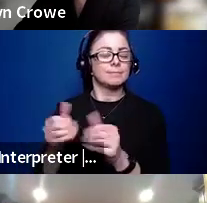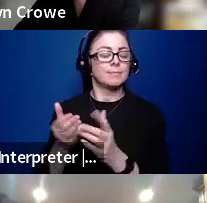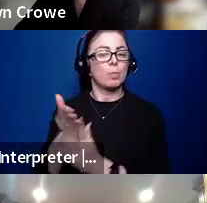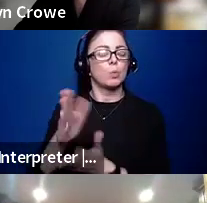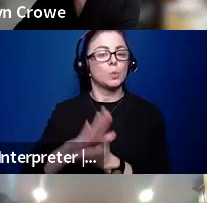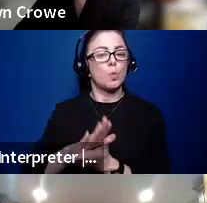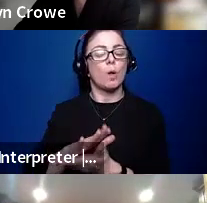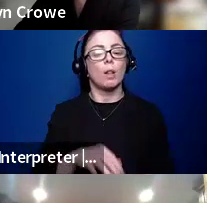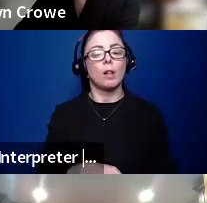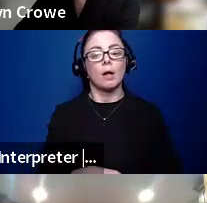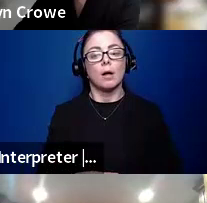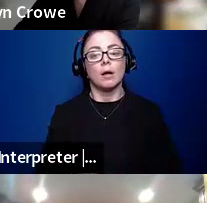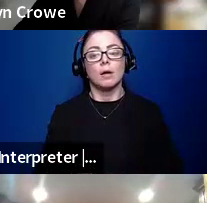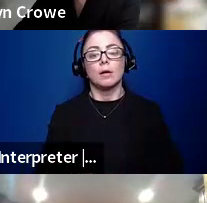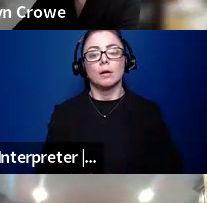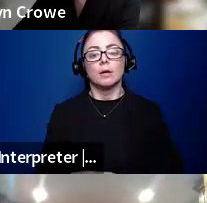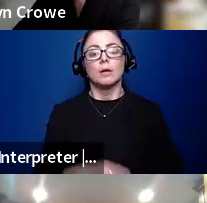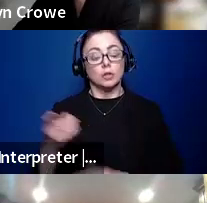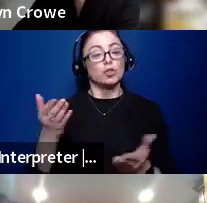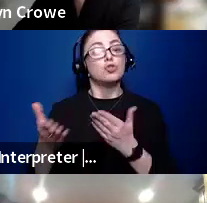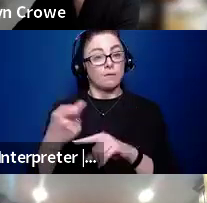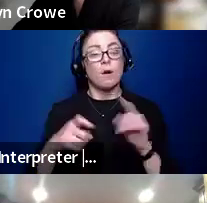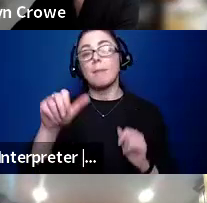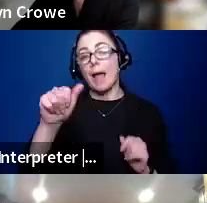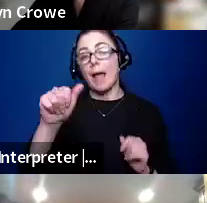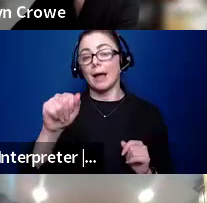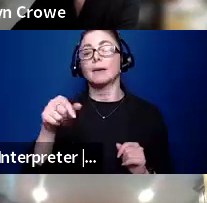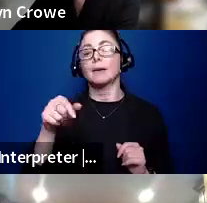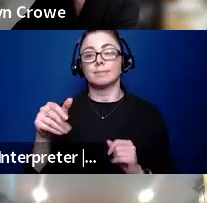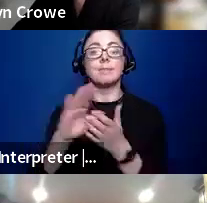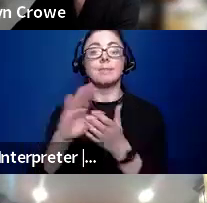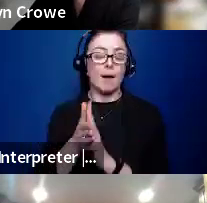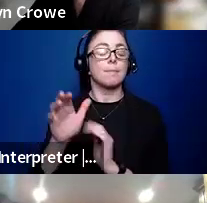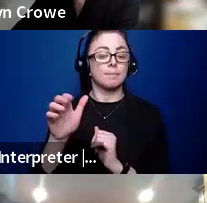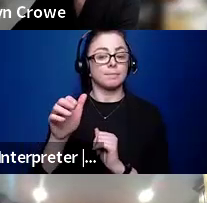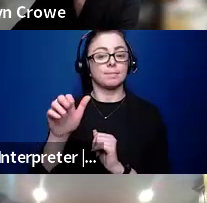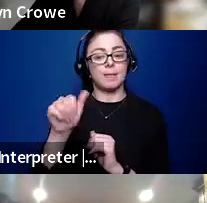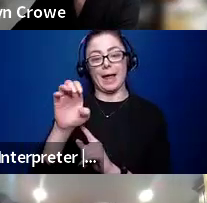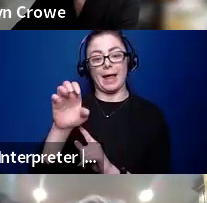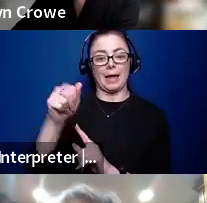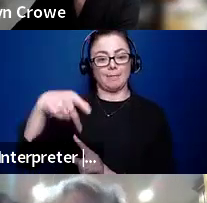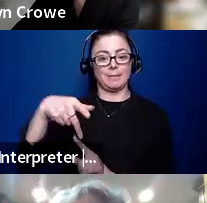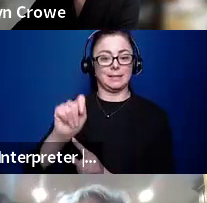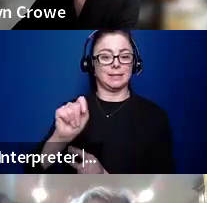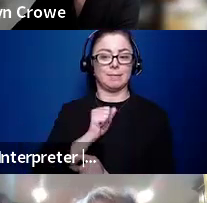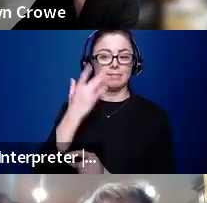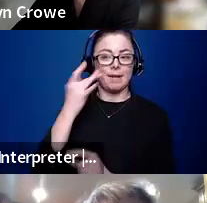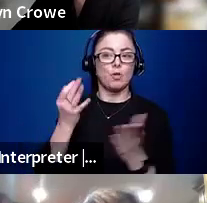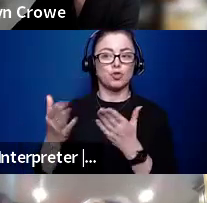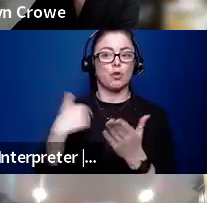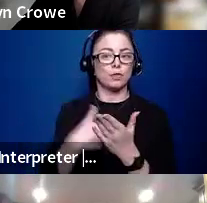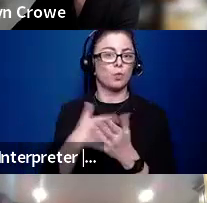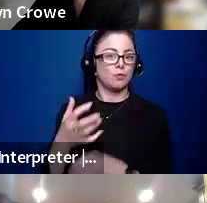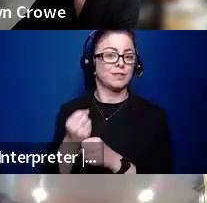and was served by the AEAs and became an AEA PT at the time because of the services that we were receiving